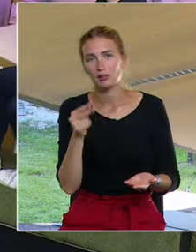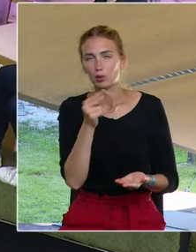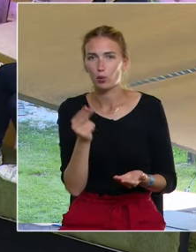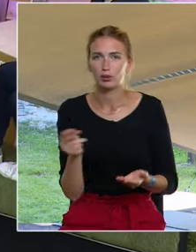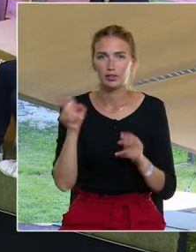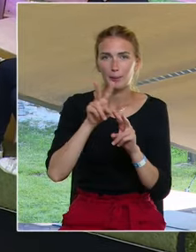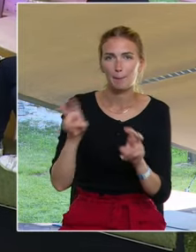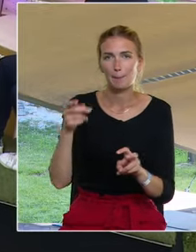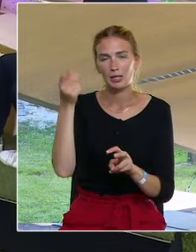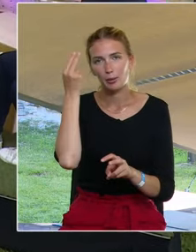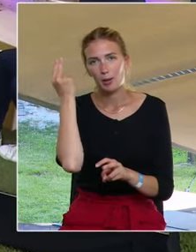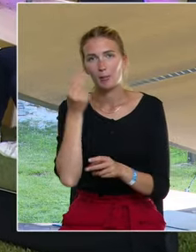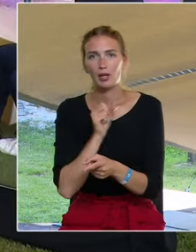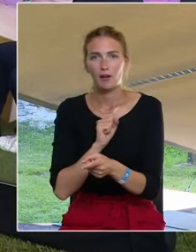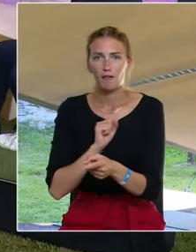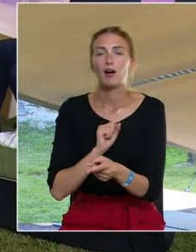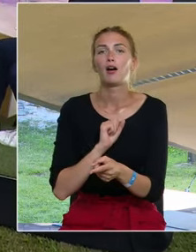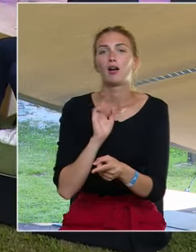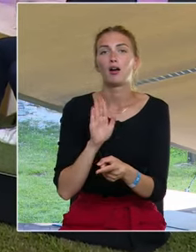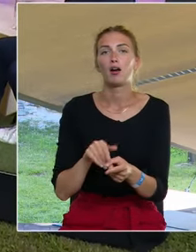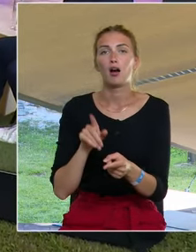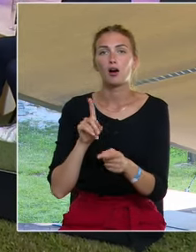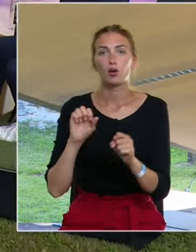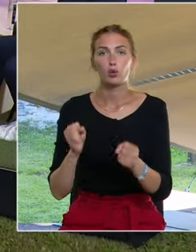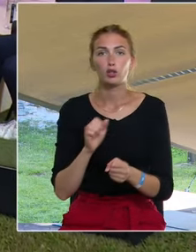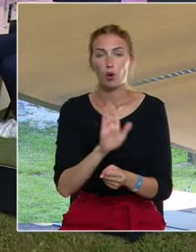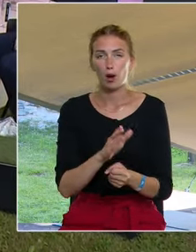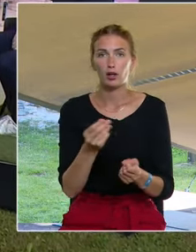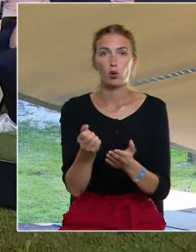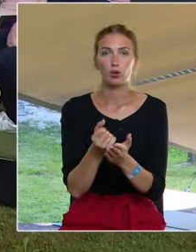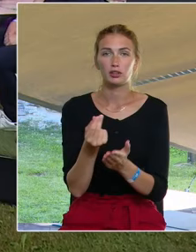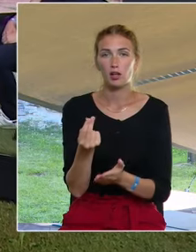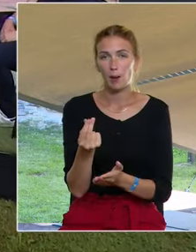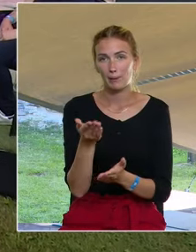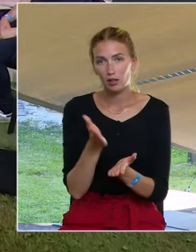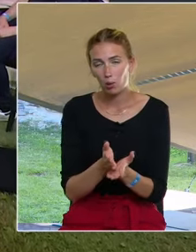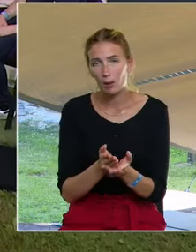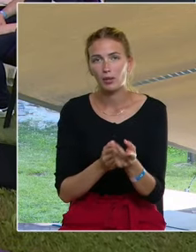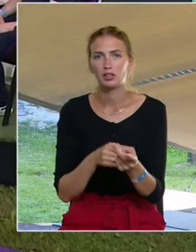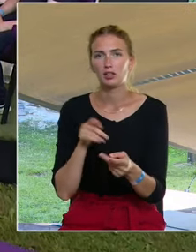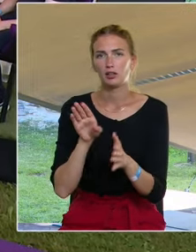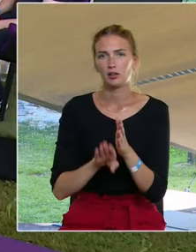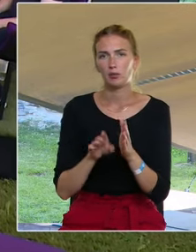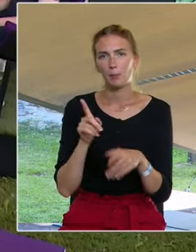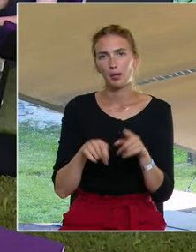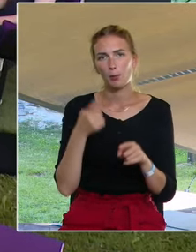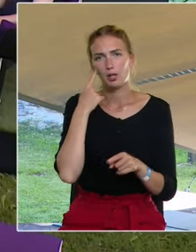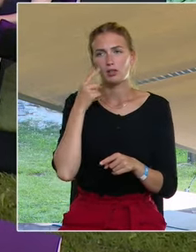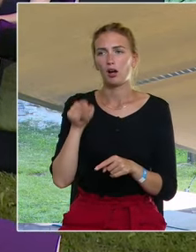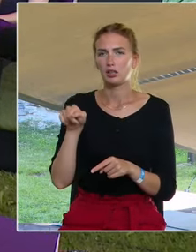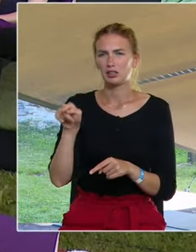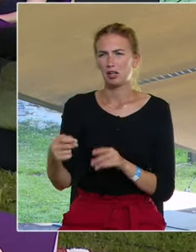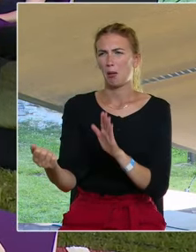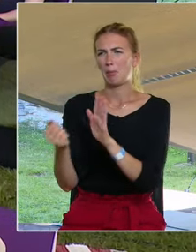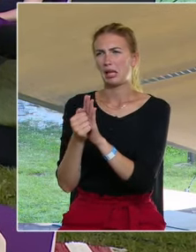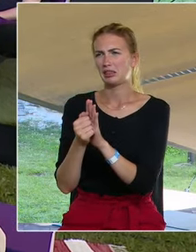of being realized in that world. But if you had that capital and it's all the time being thought, oh, you can replicate that forever, why would